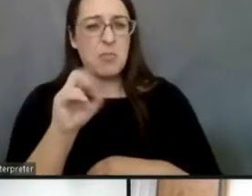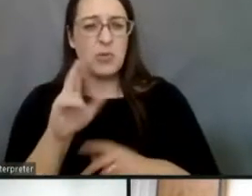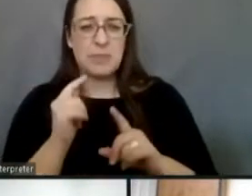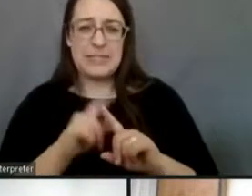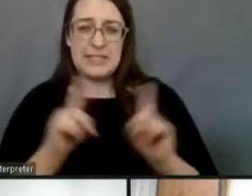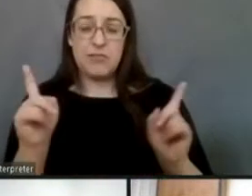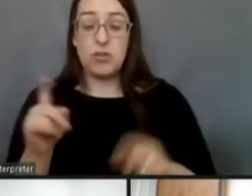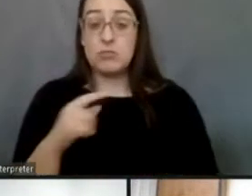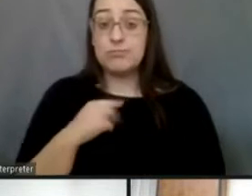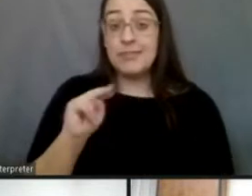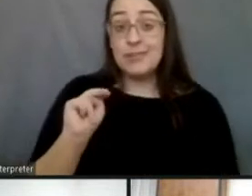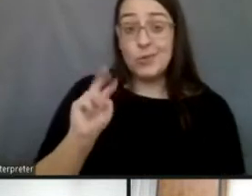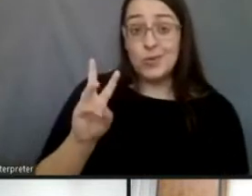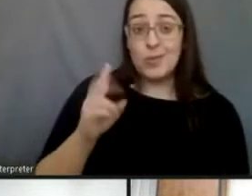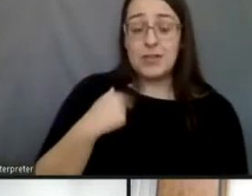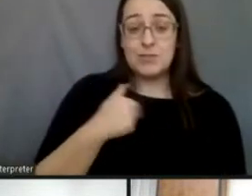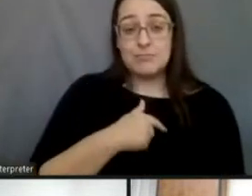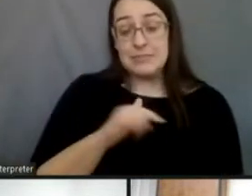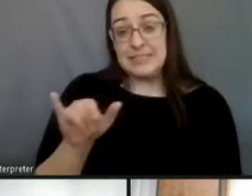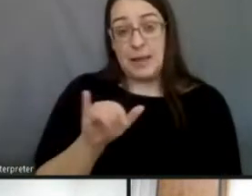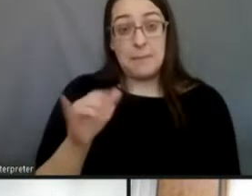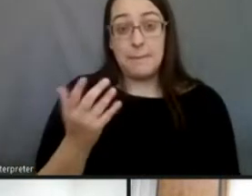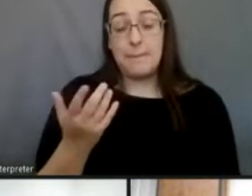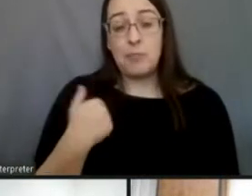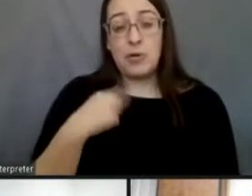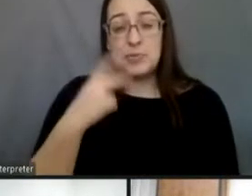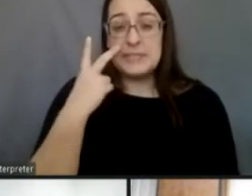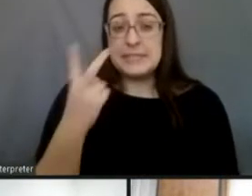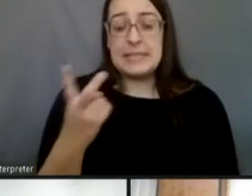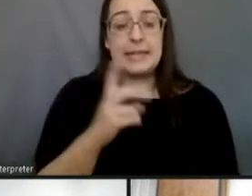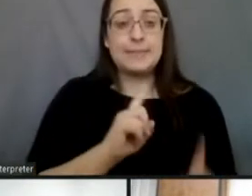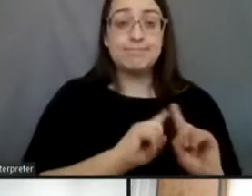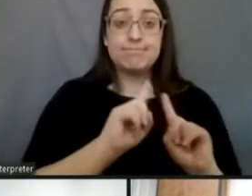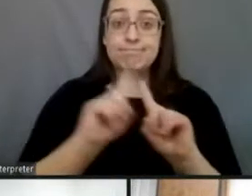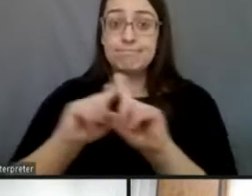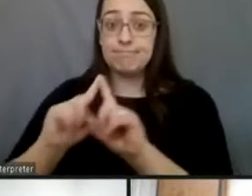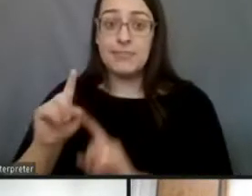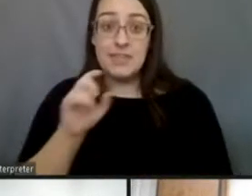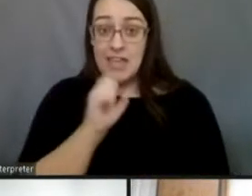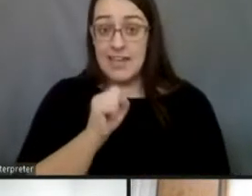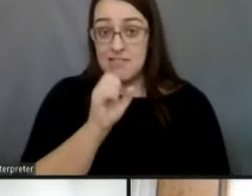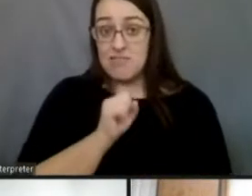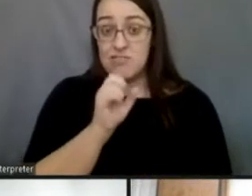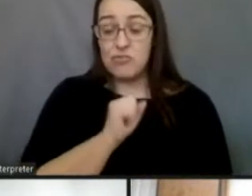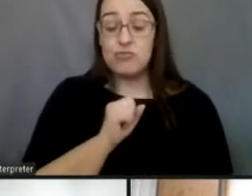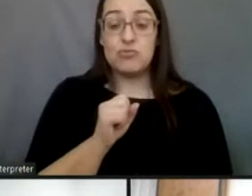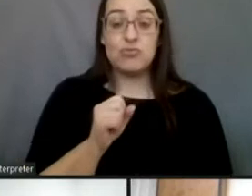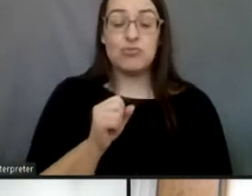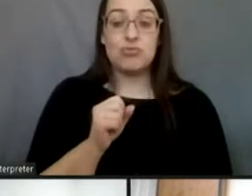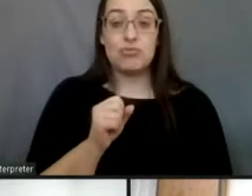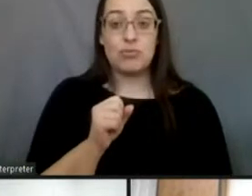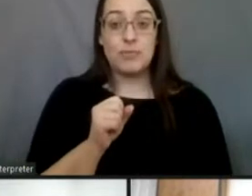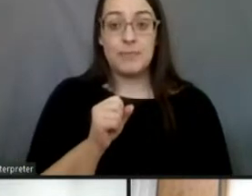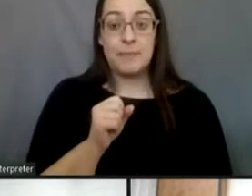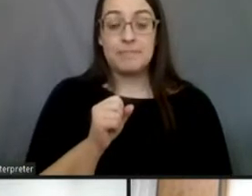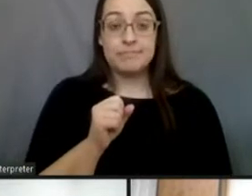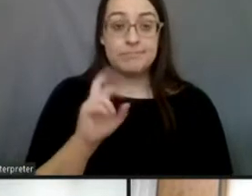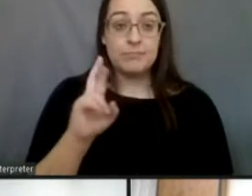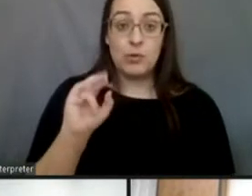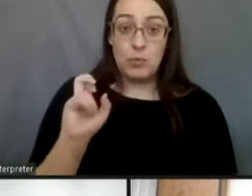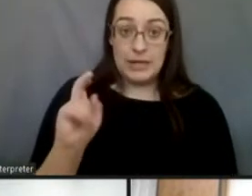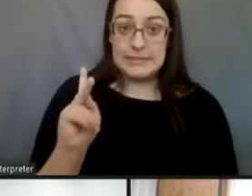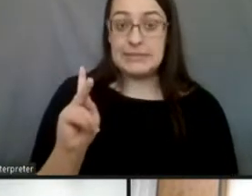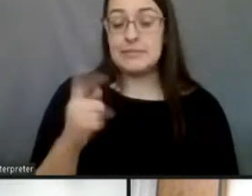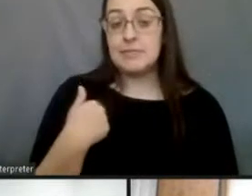Northwest, it's about the same. So we're still seeing kind of a span across ages. So it's still, the risk factors